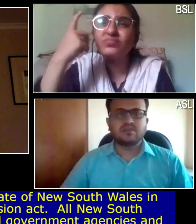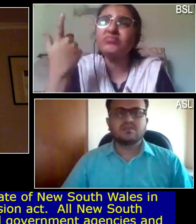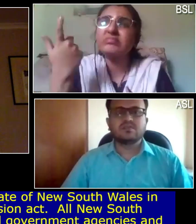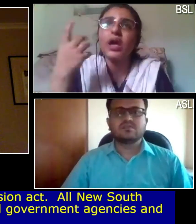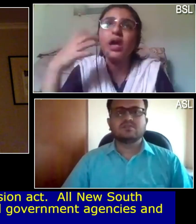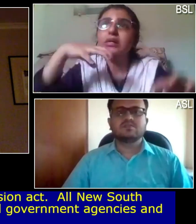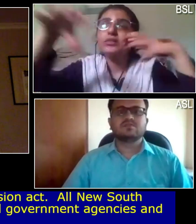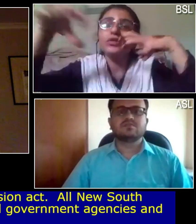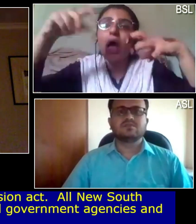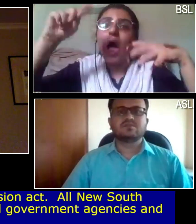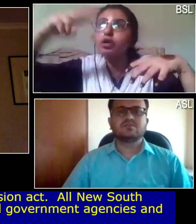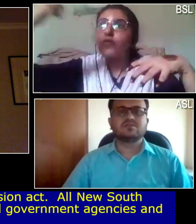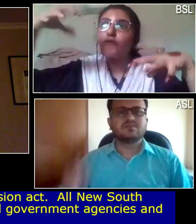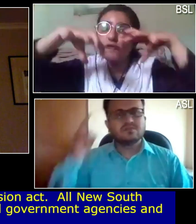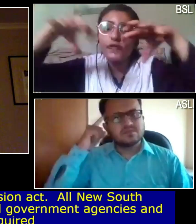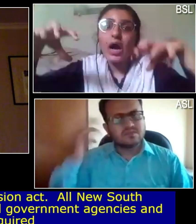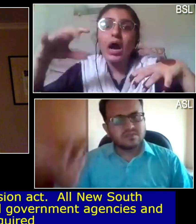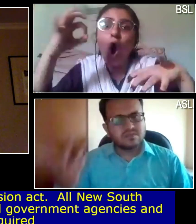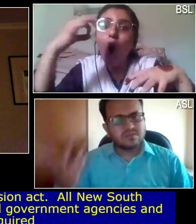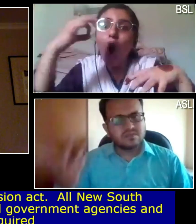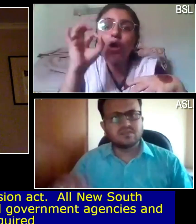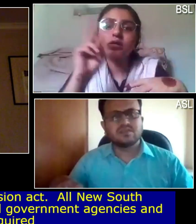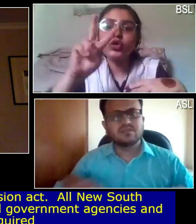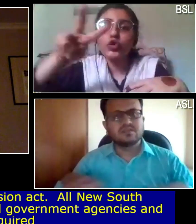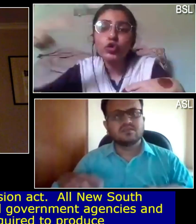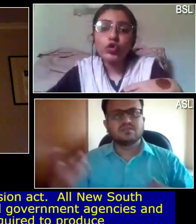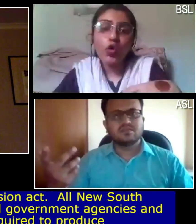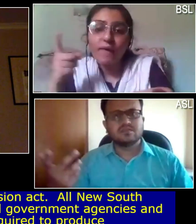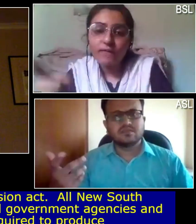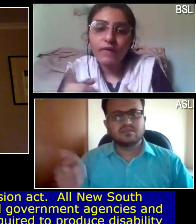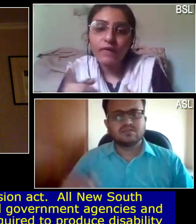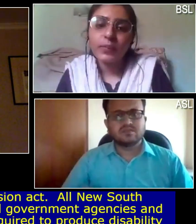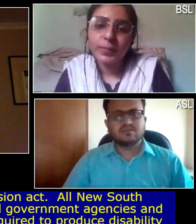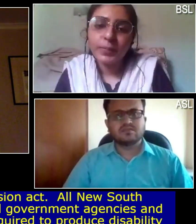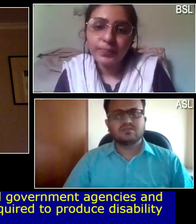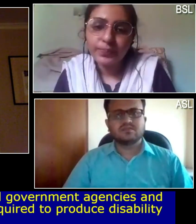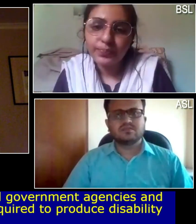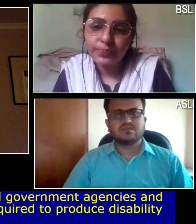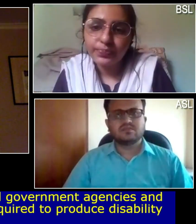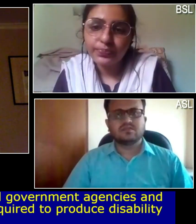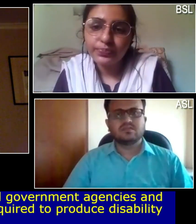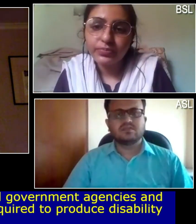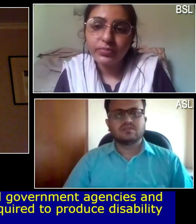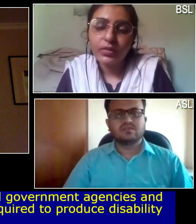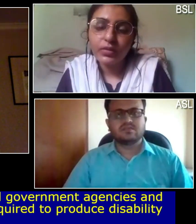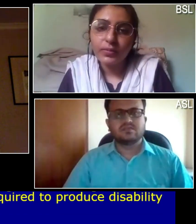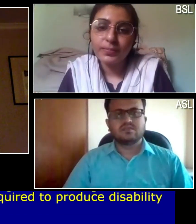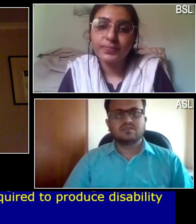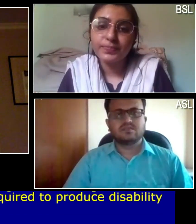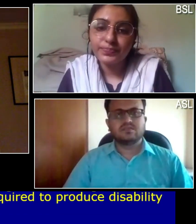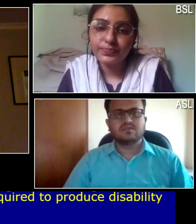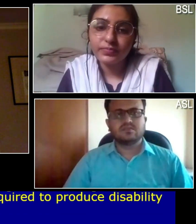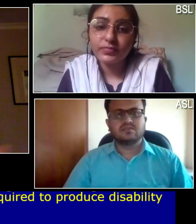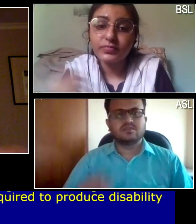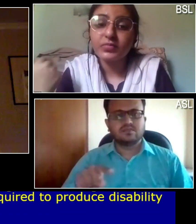are required to produce disability inclusion action plans. So this is where we're talking